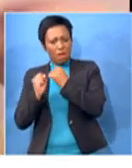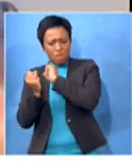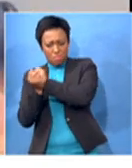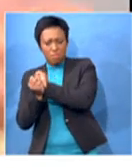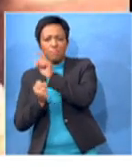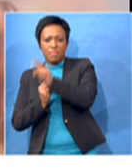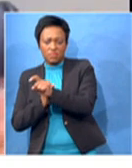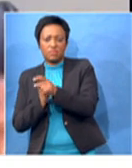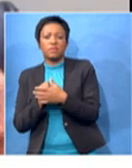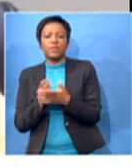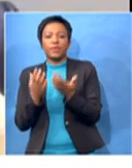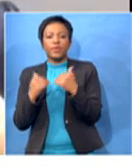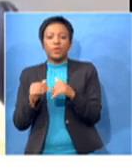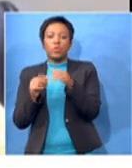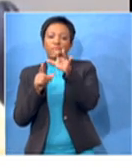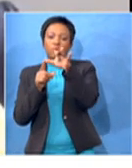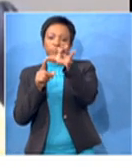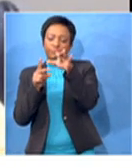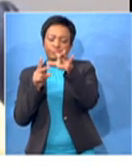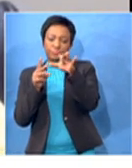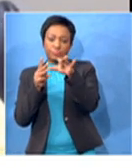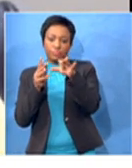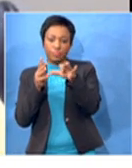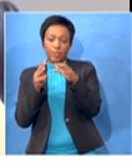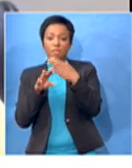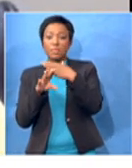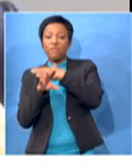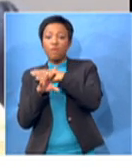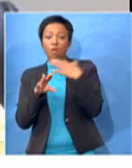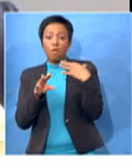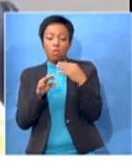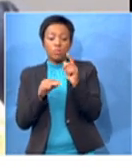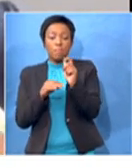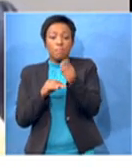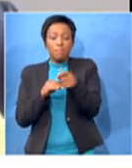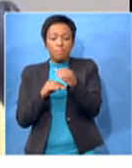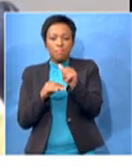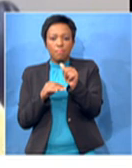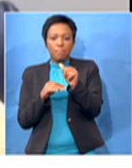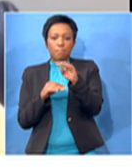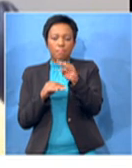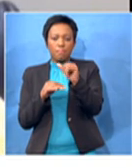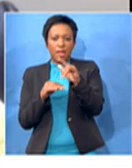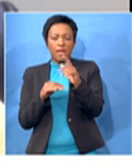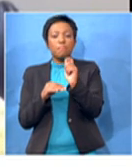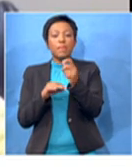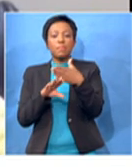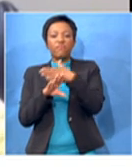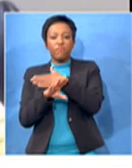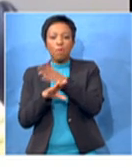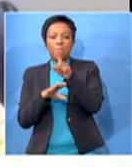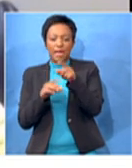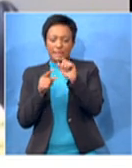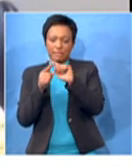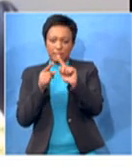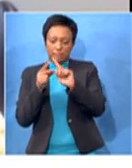there's a criteria of things that must be met before that bail can be granted or not granted. So we just don't want